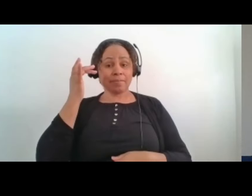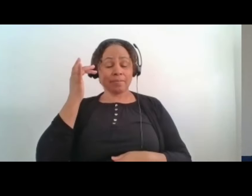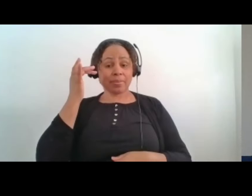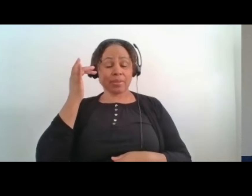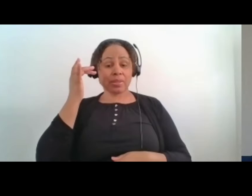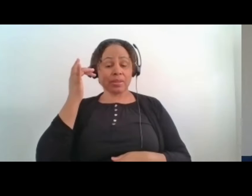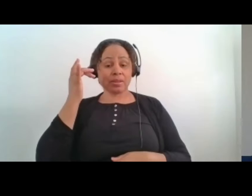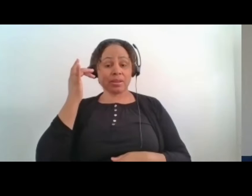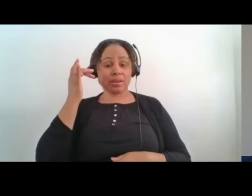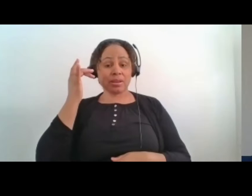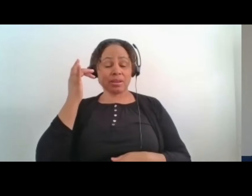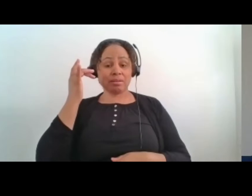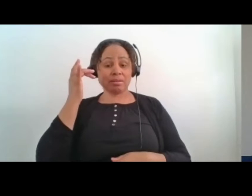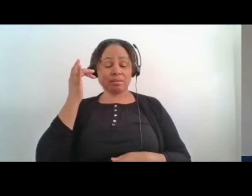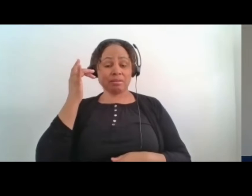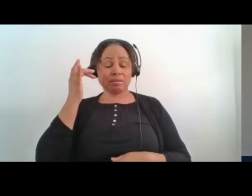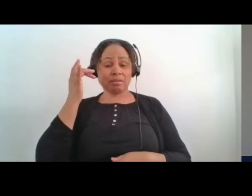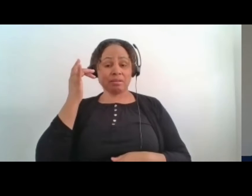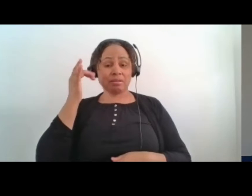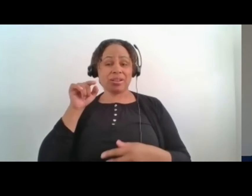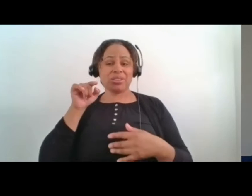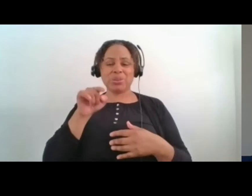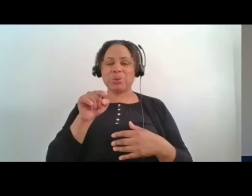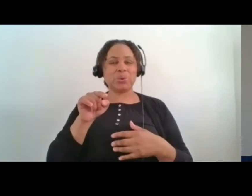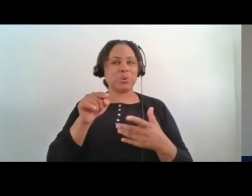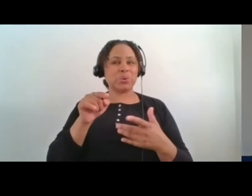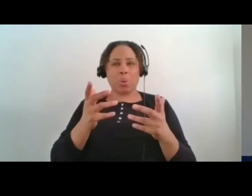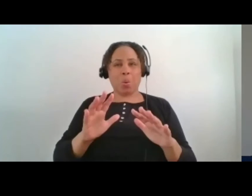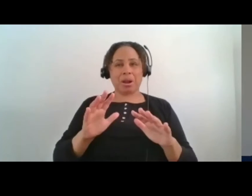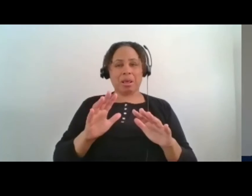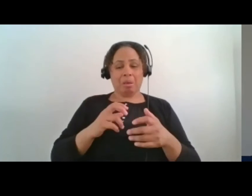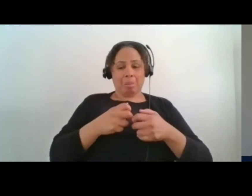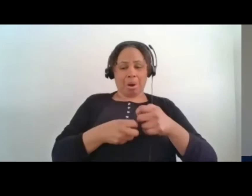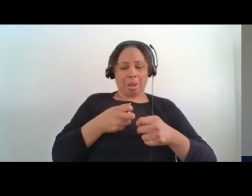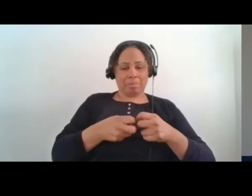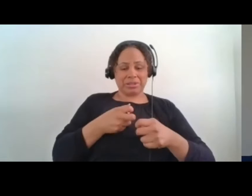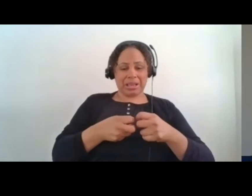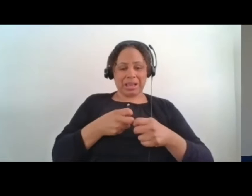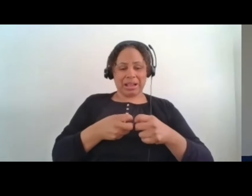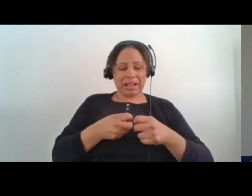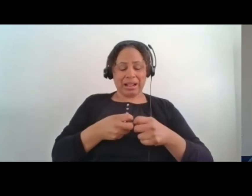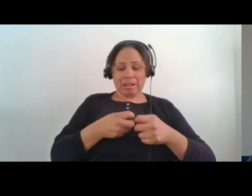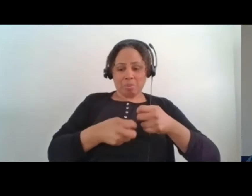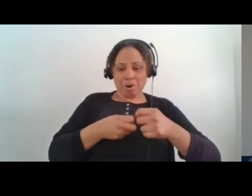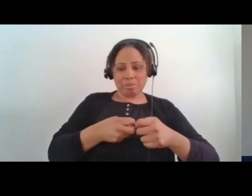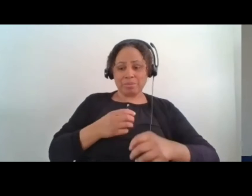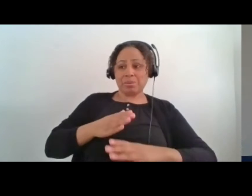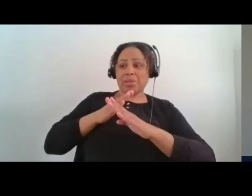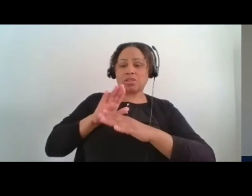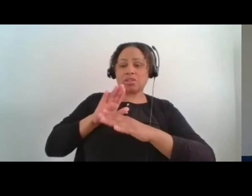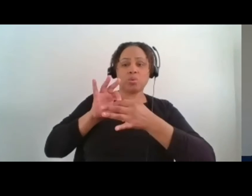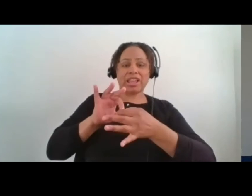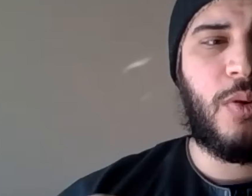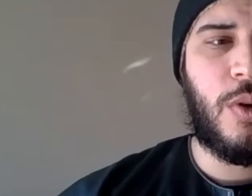these difficulties, so that you don't want that difficulty to become an obstacle with your relationship with Allah subhanahu wa ta'ala. Even